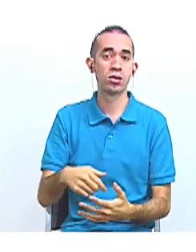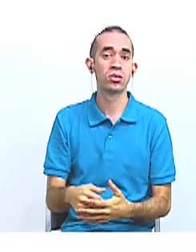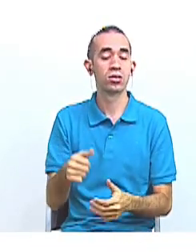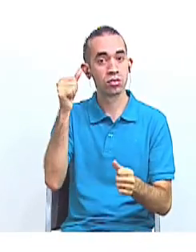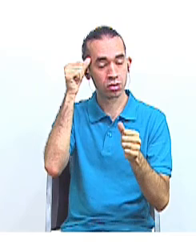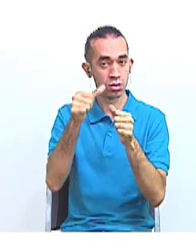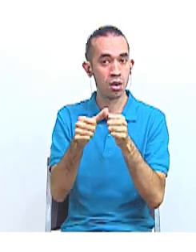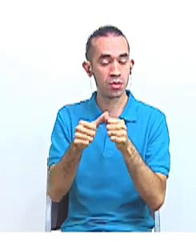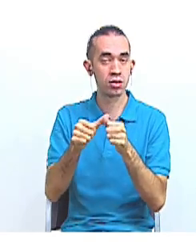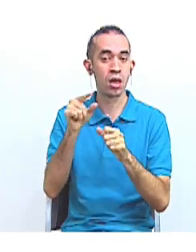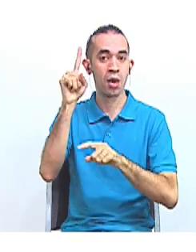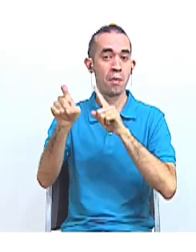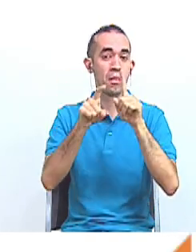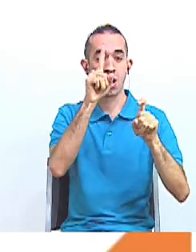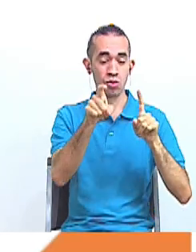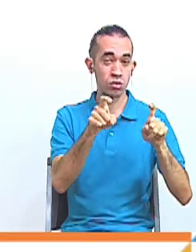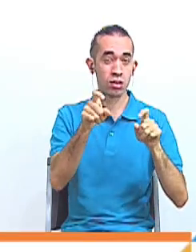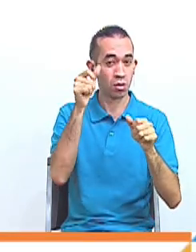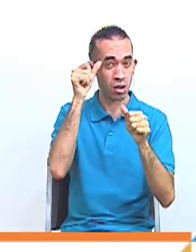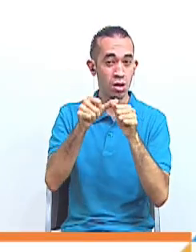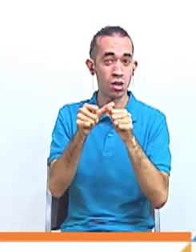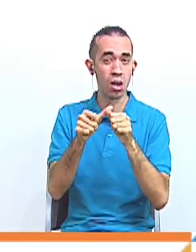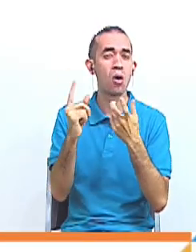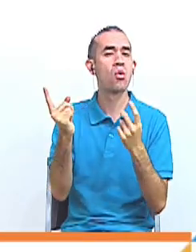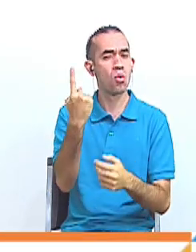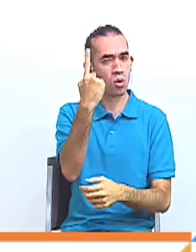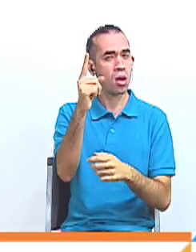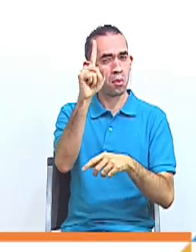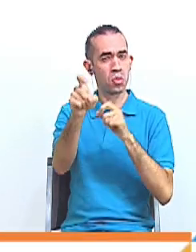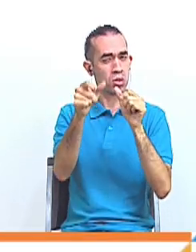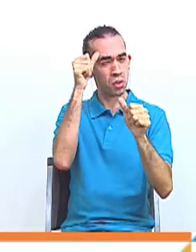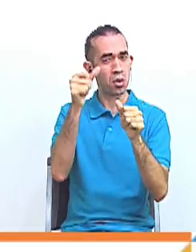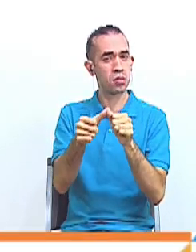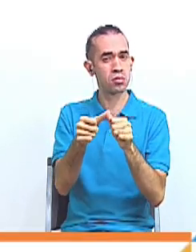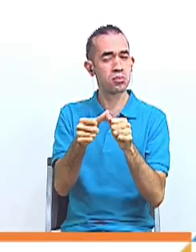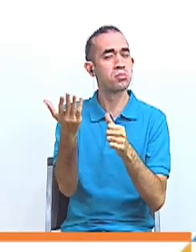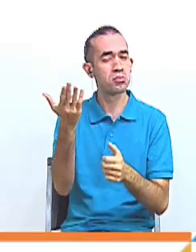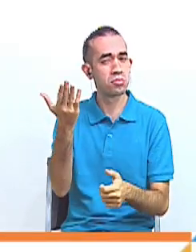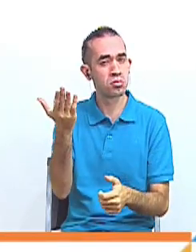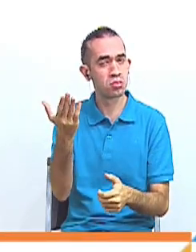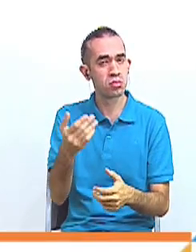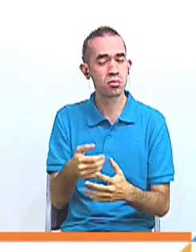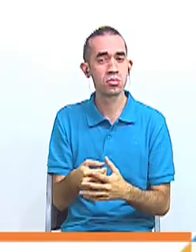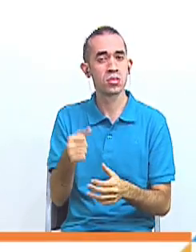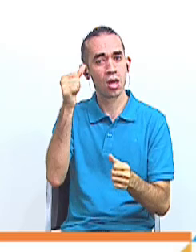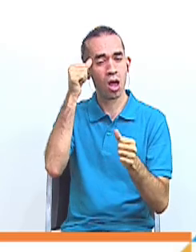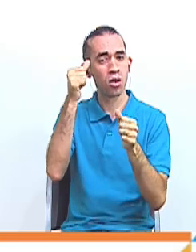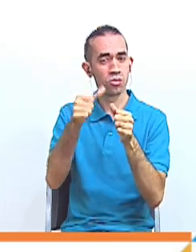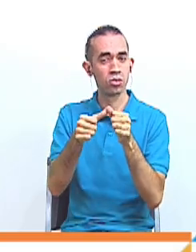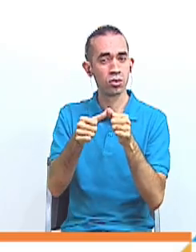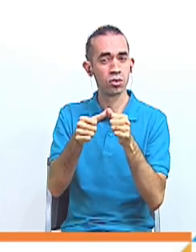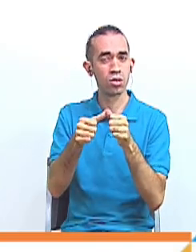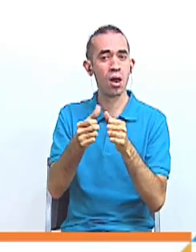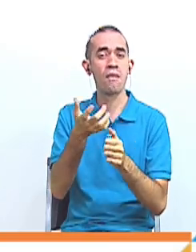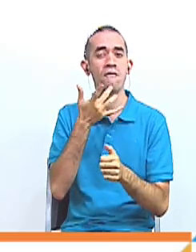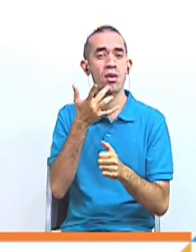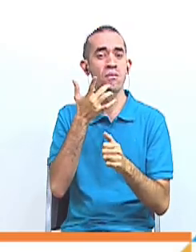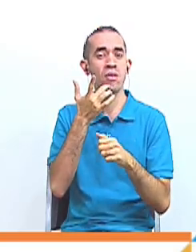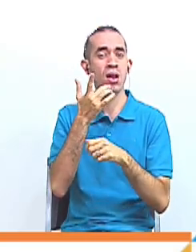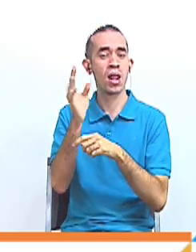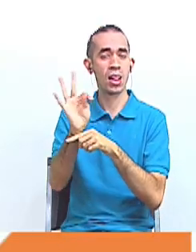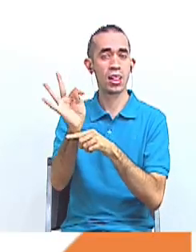Remember we had 3 questions at the beginning. So what was one of the questions? I remember what's your favorite TV